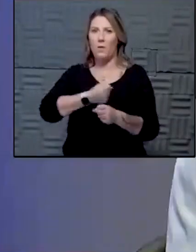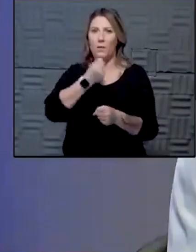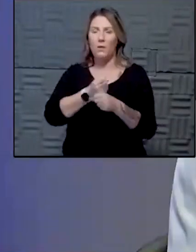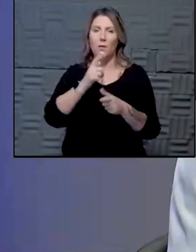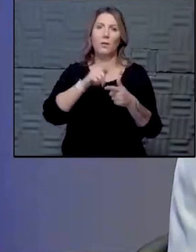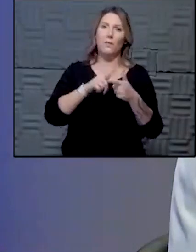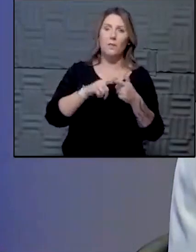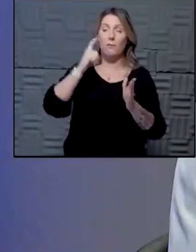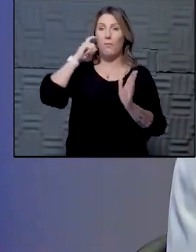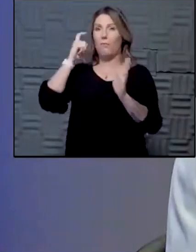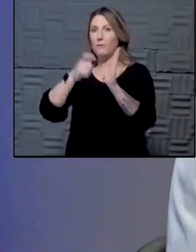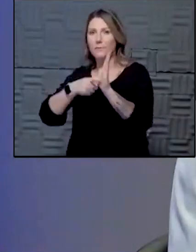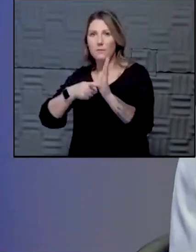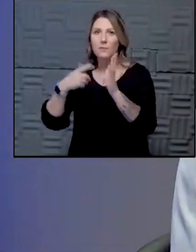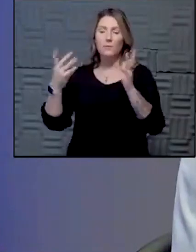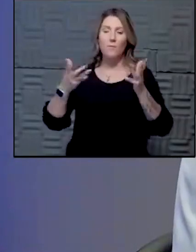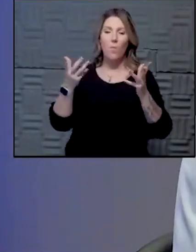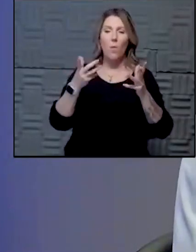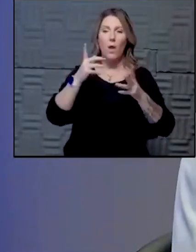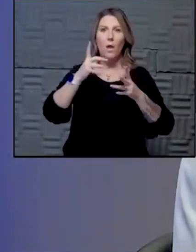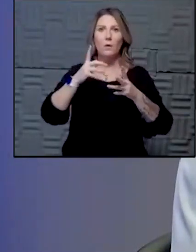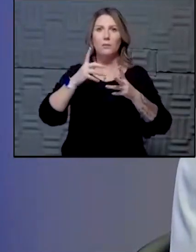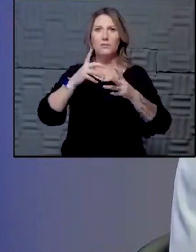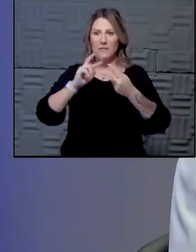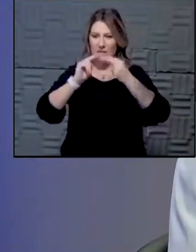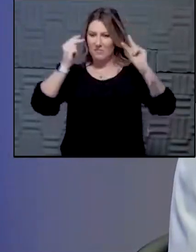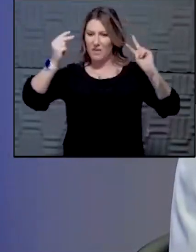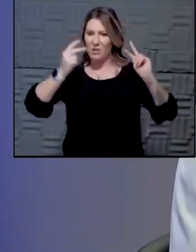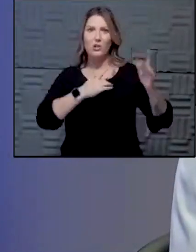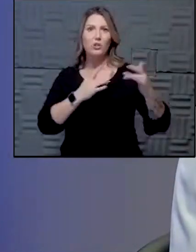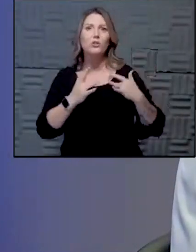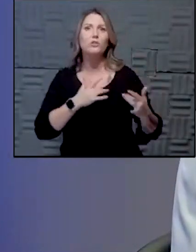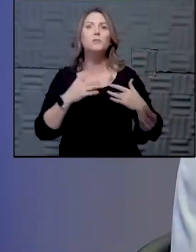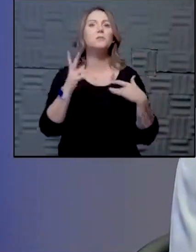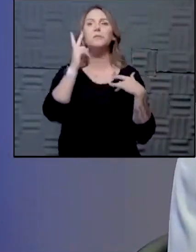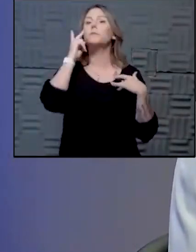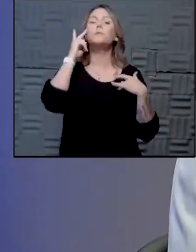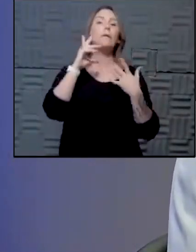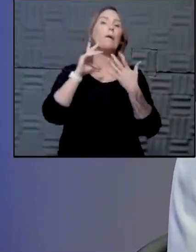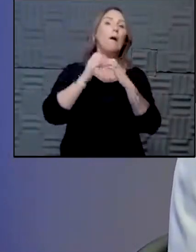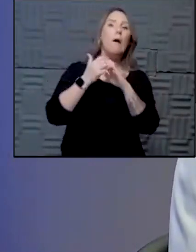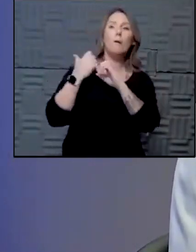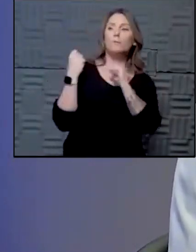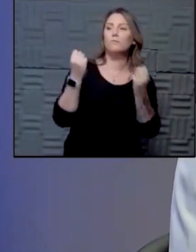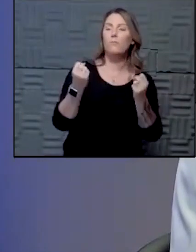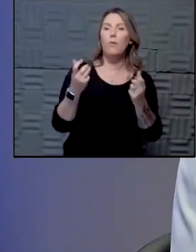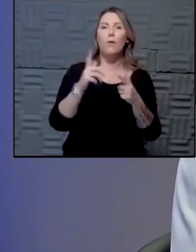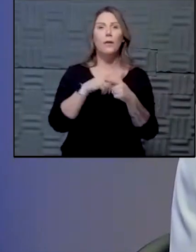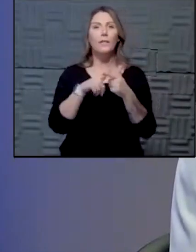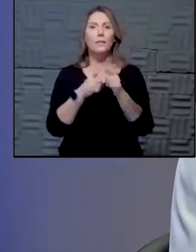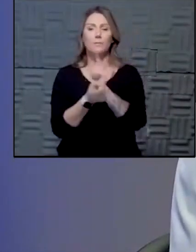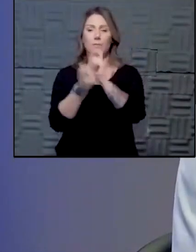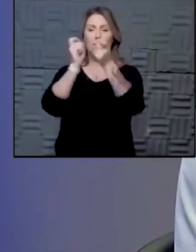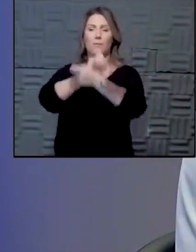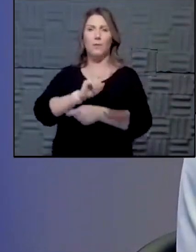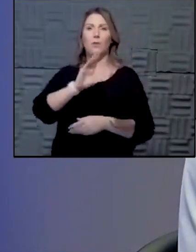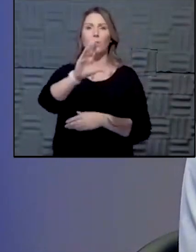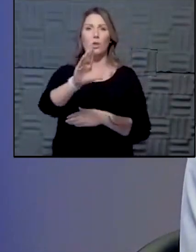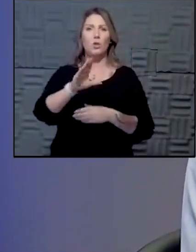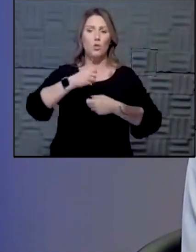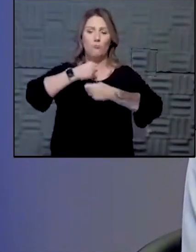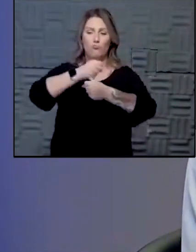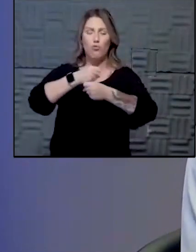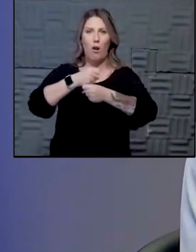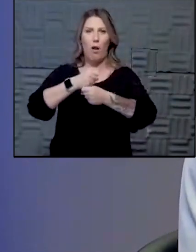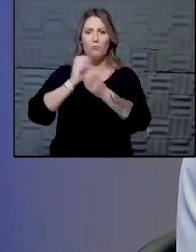to identify what is a variant of concern, see how prevalent it is, and then, make that pivot in your production